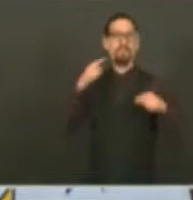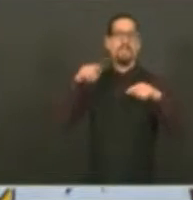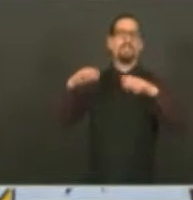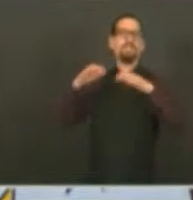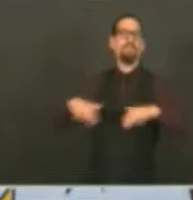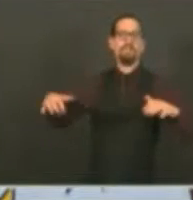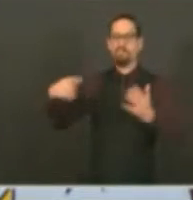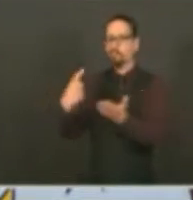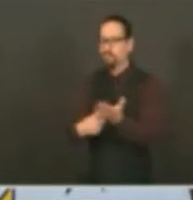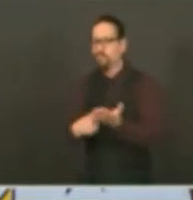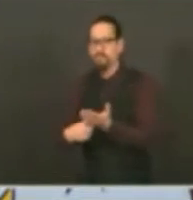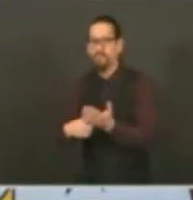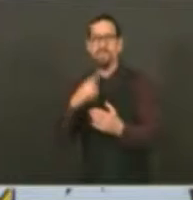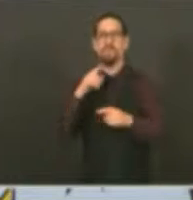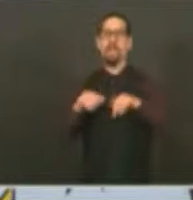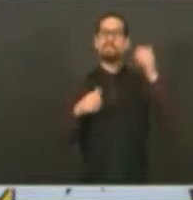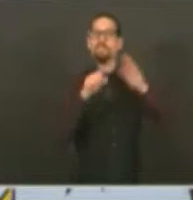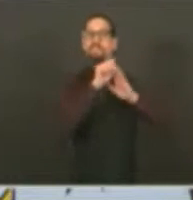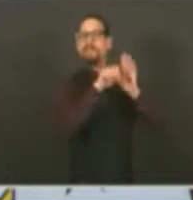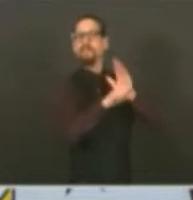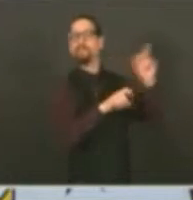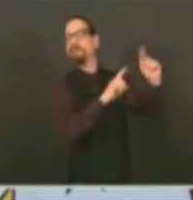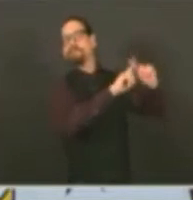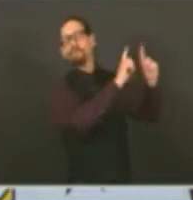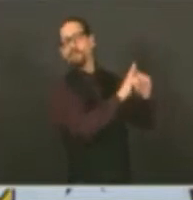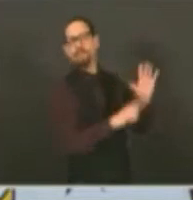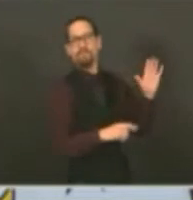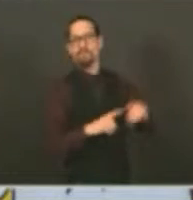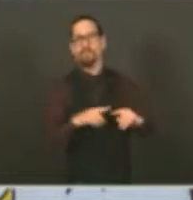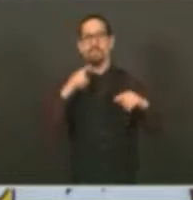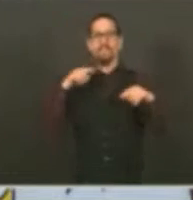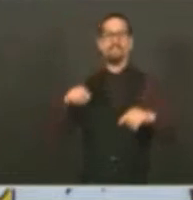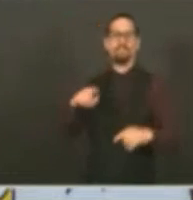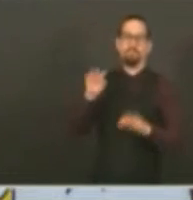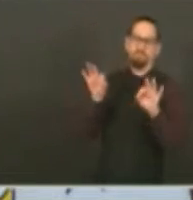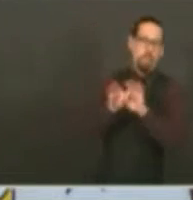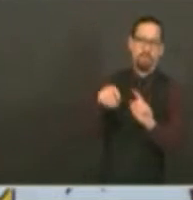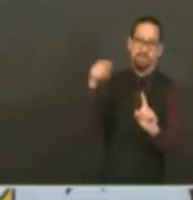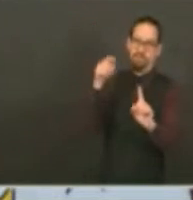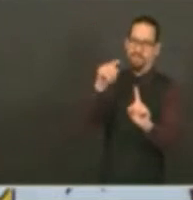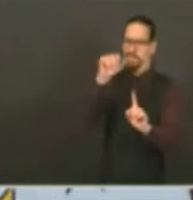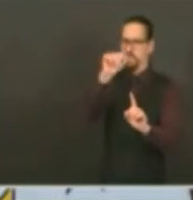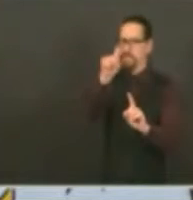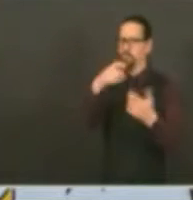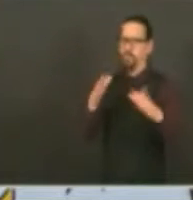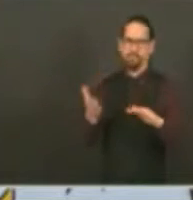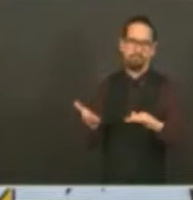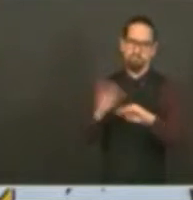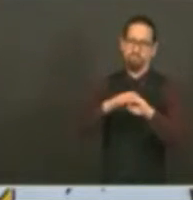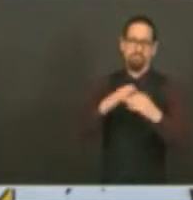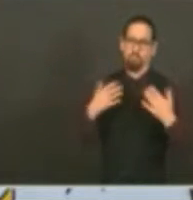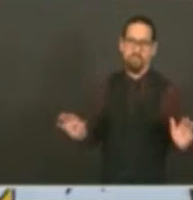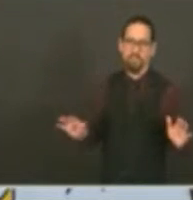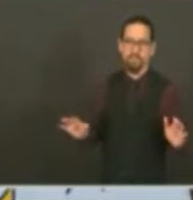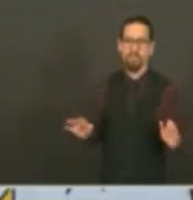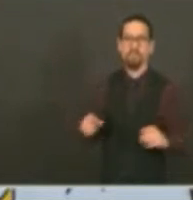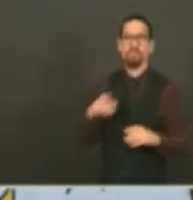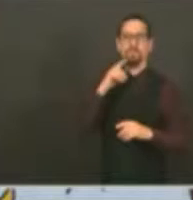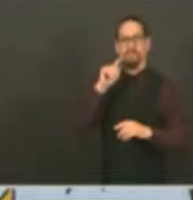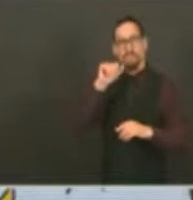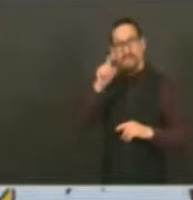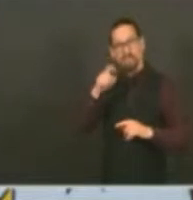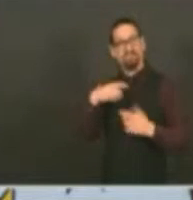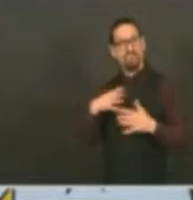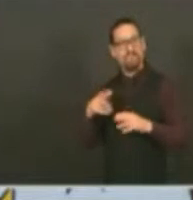I think it's very important to not increase taxes. In fact, there are some additional tax cuts in the budget.